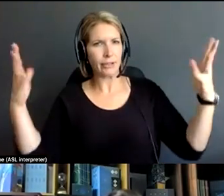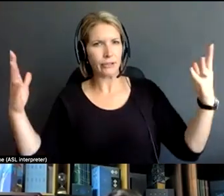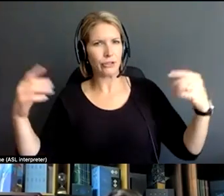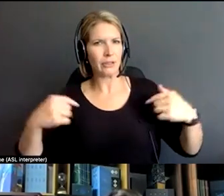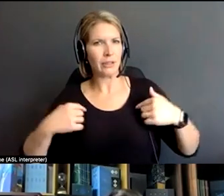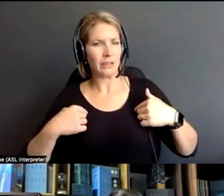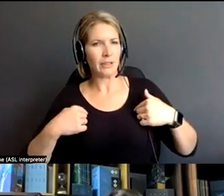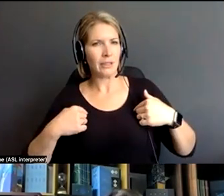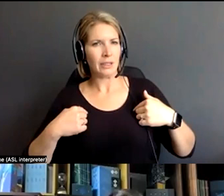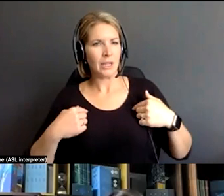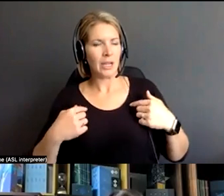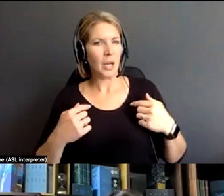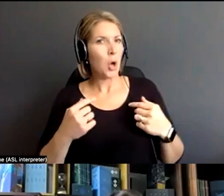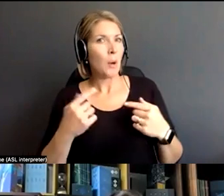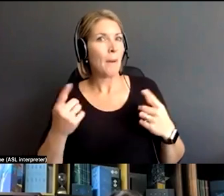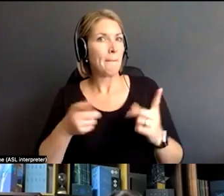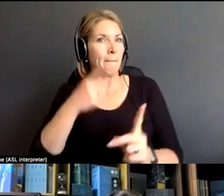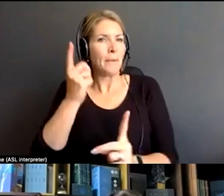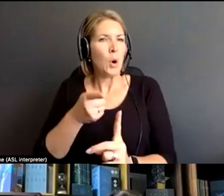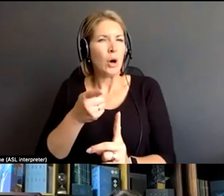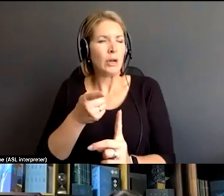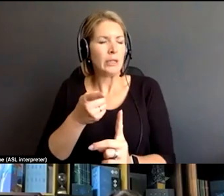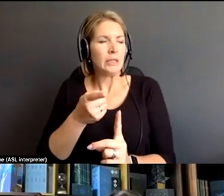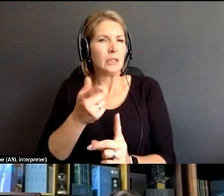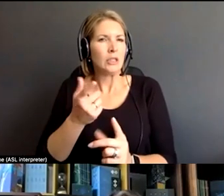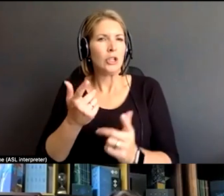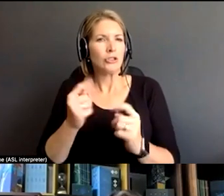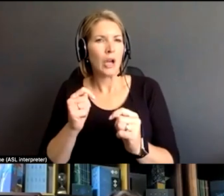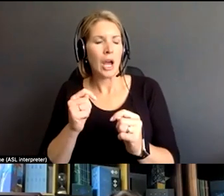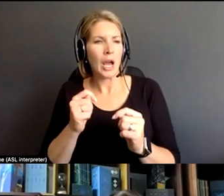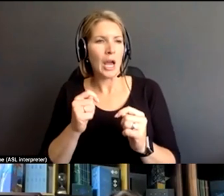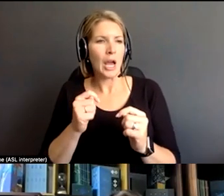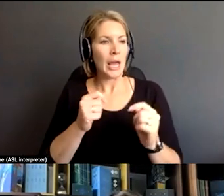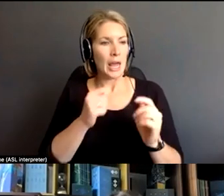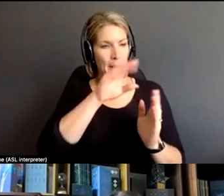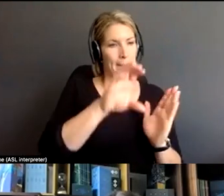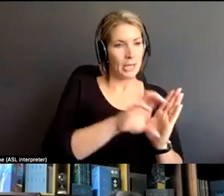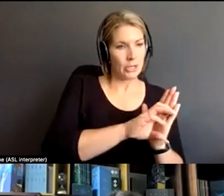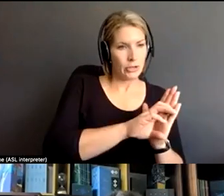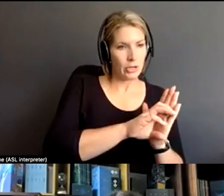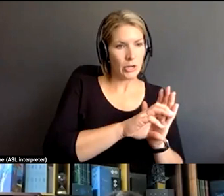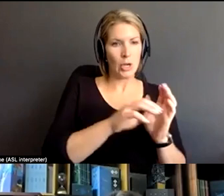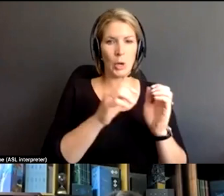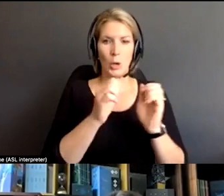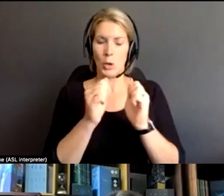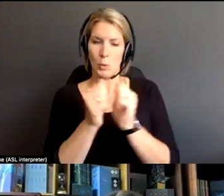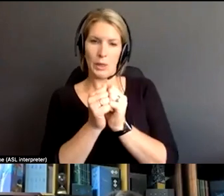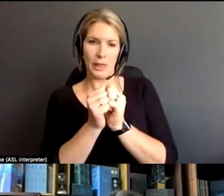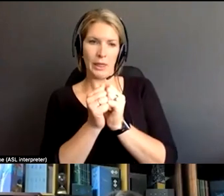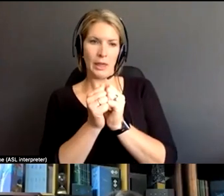you're trying to get is so people can figure out an answer between the image and the title itself and what the two are describing. So it's a